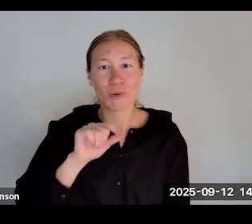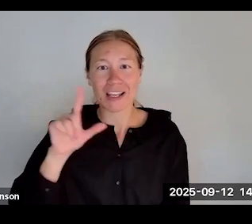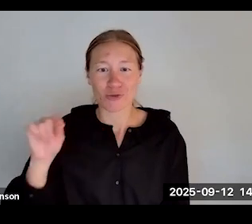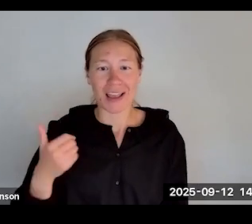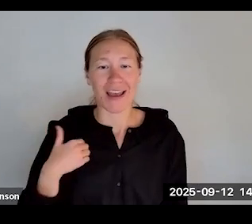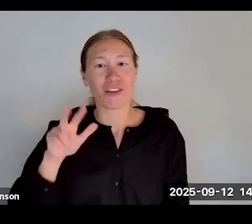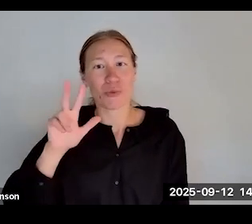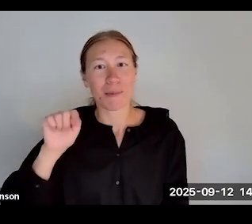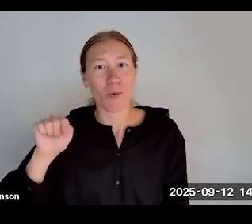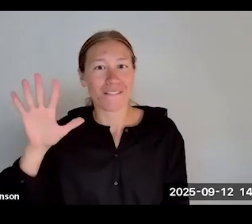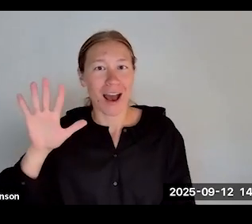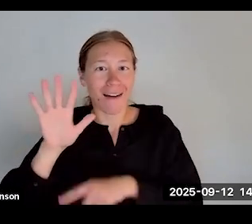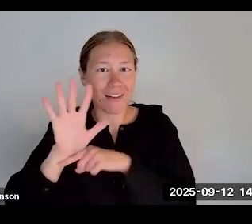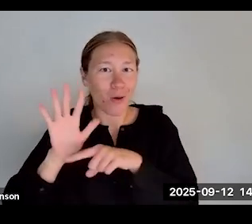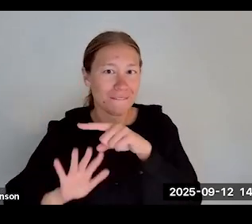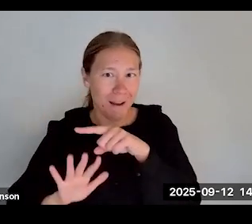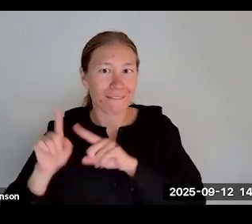3.5-star rating on Goodreads.